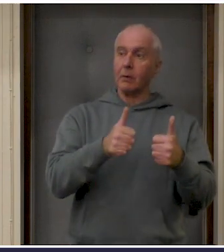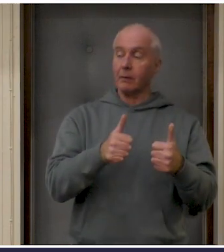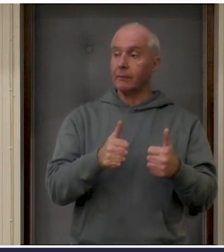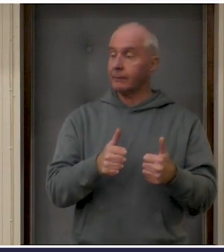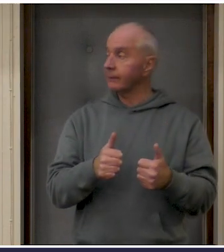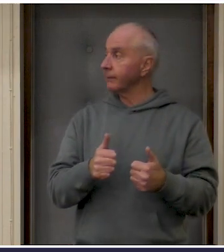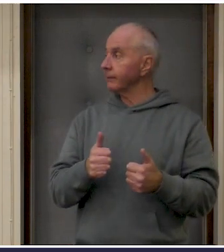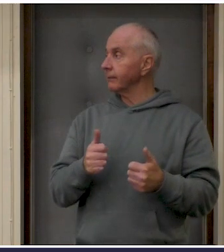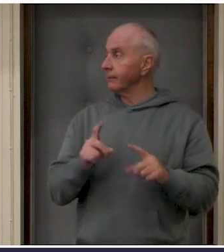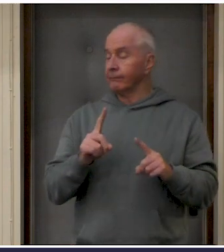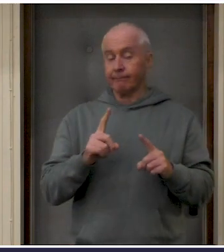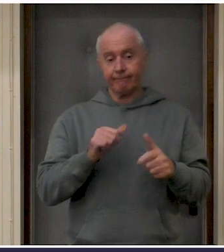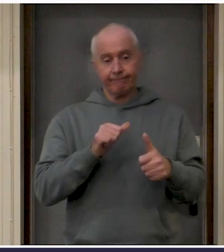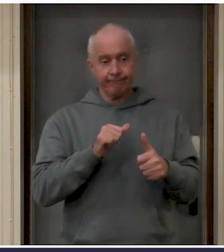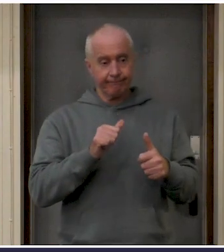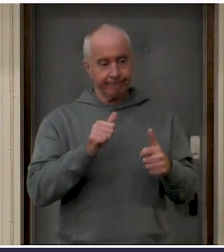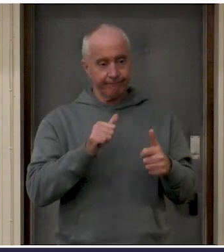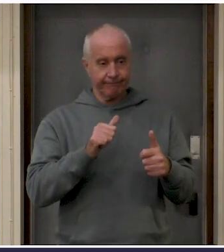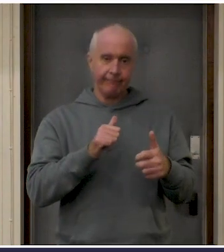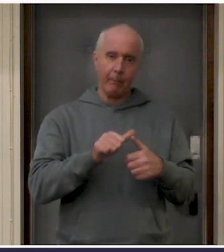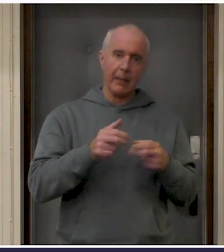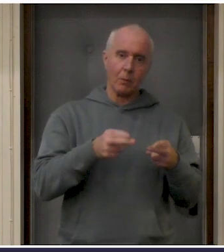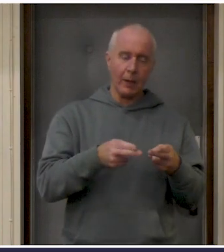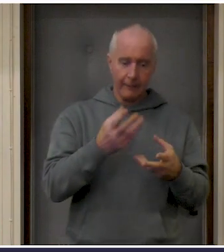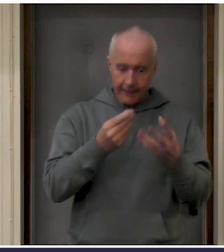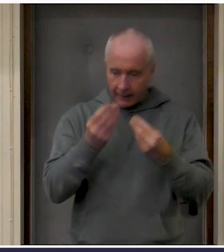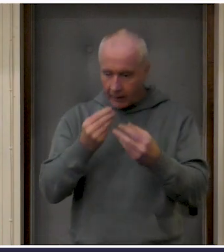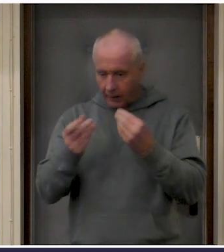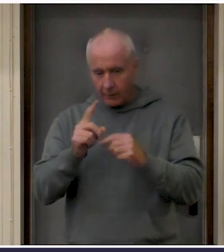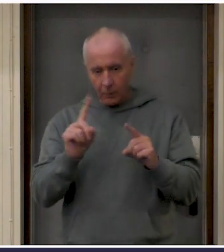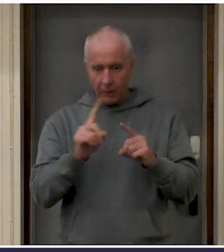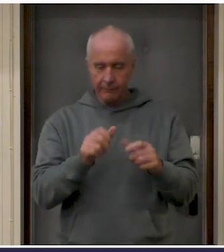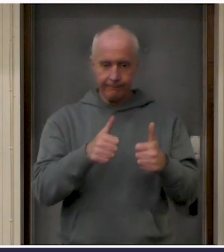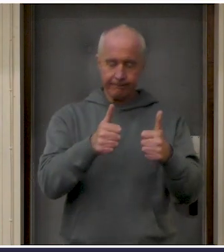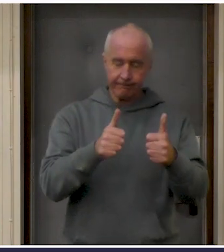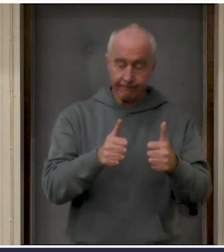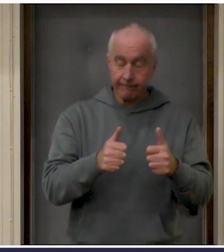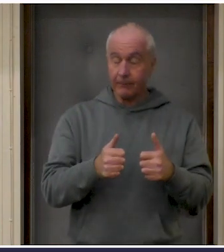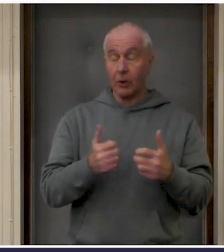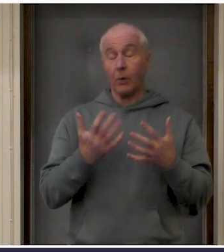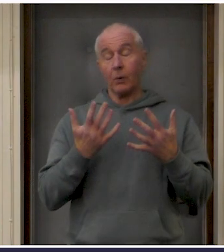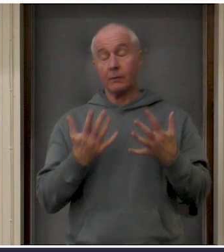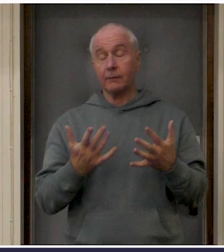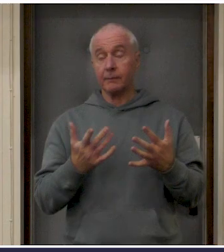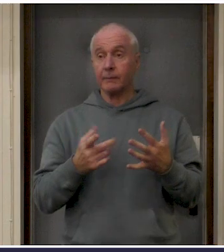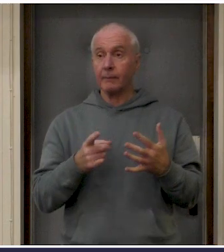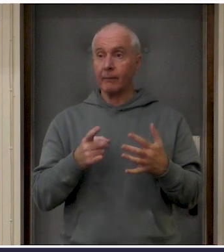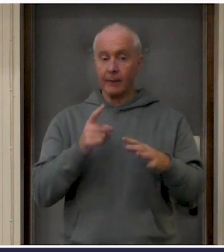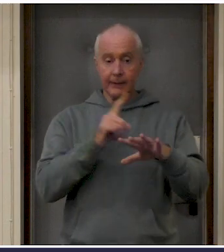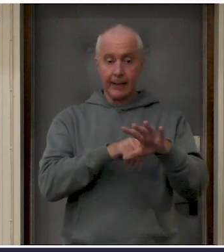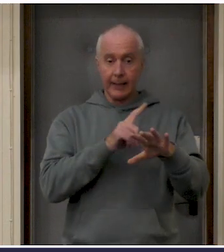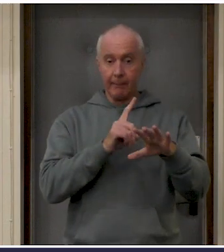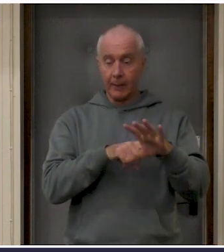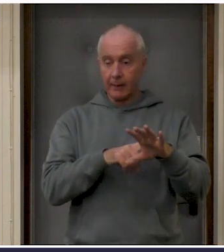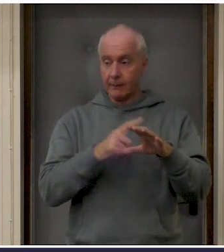pick? And so you have to sort of look at if you look at it as a timeline for